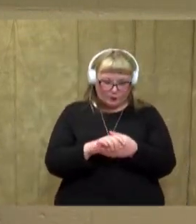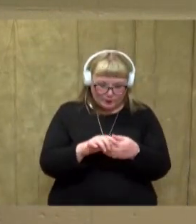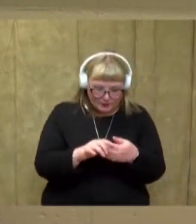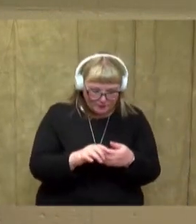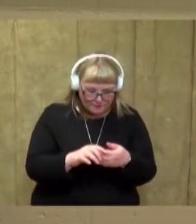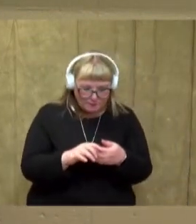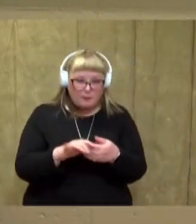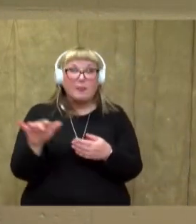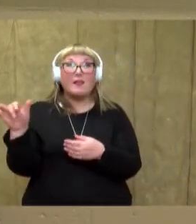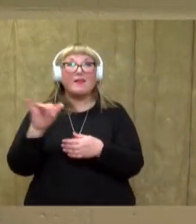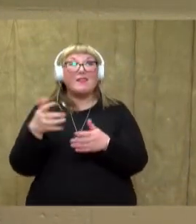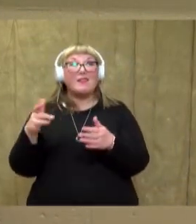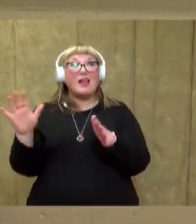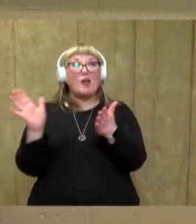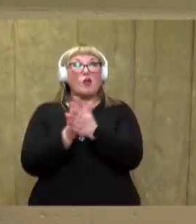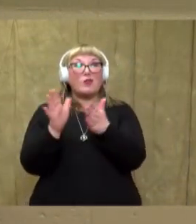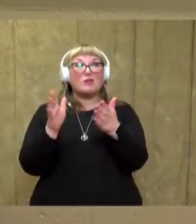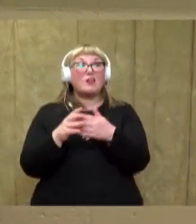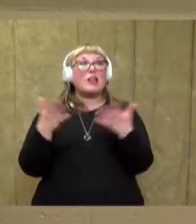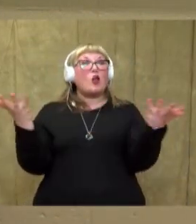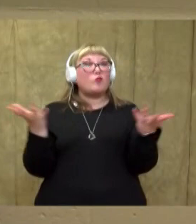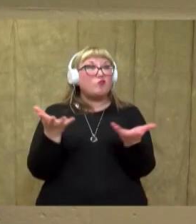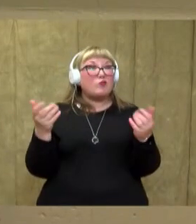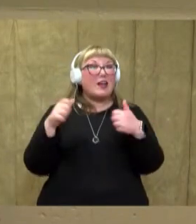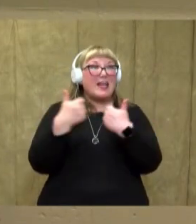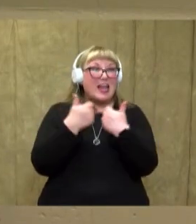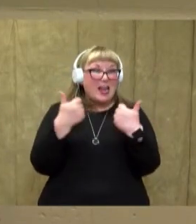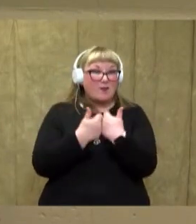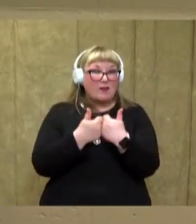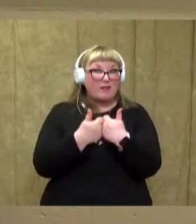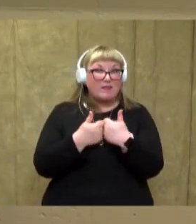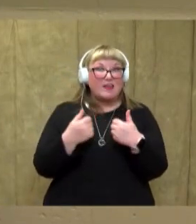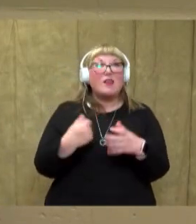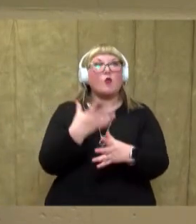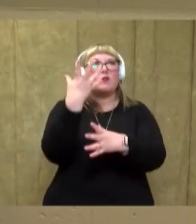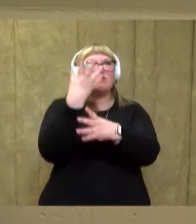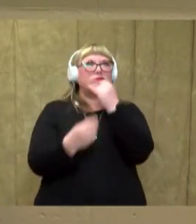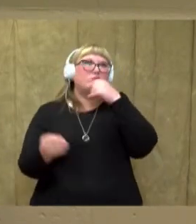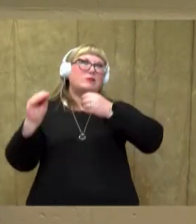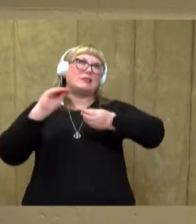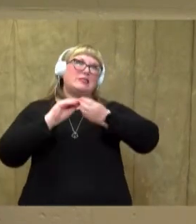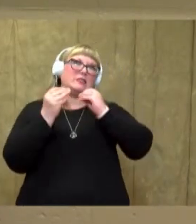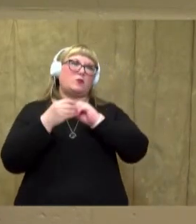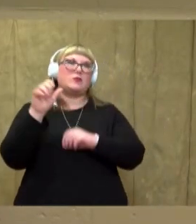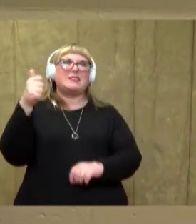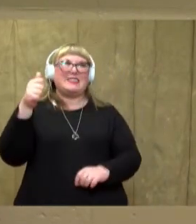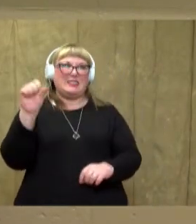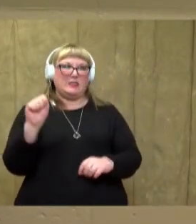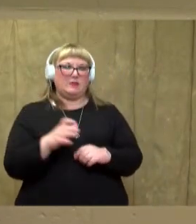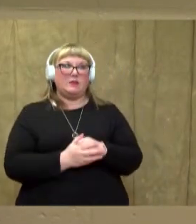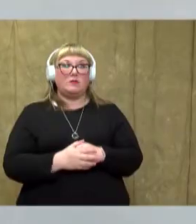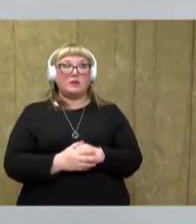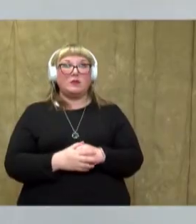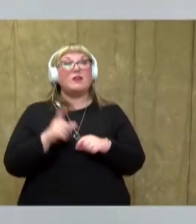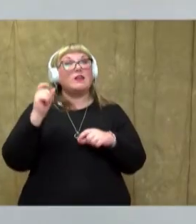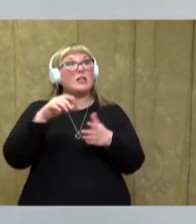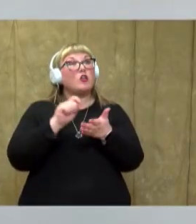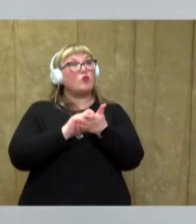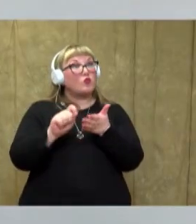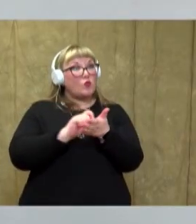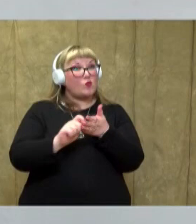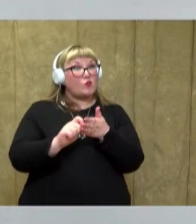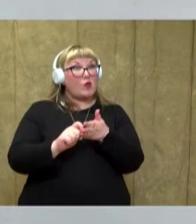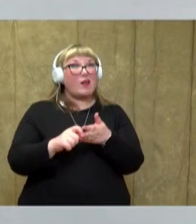Here, just like our clapping game, we have left out some tens. So we need to write in